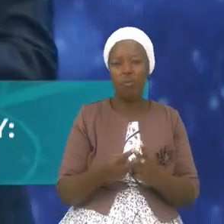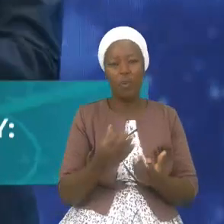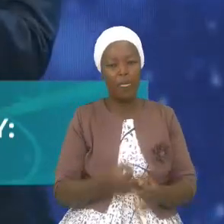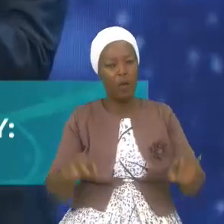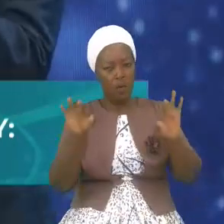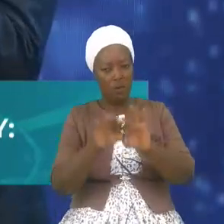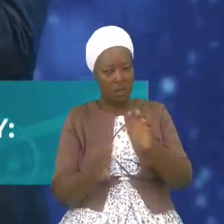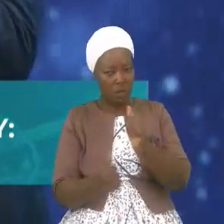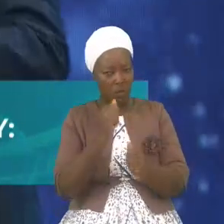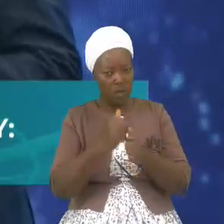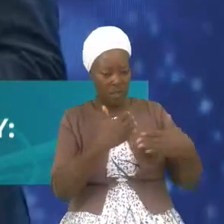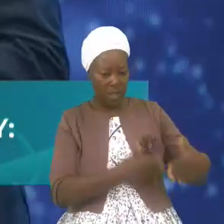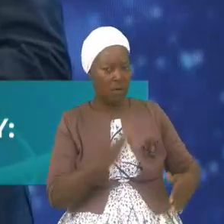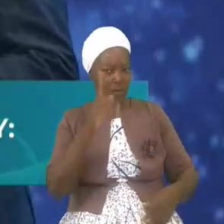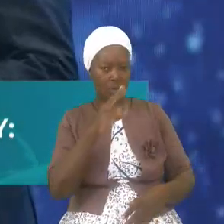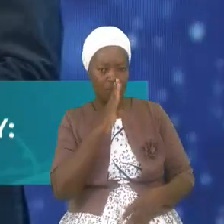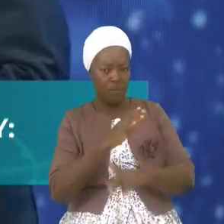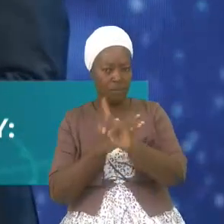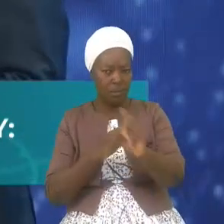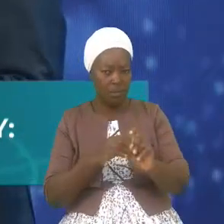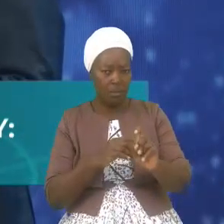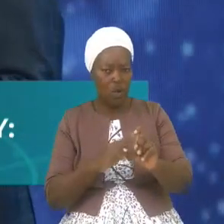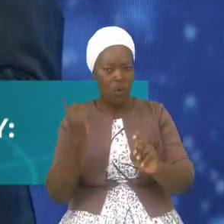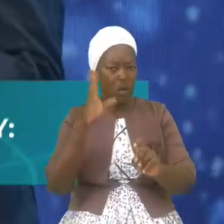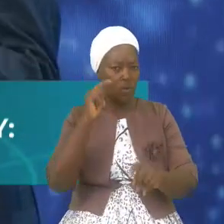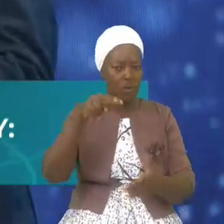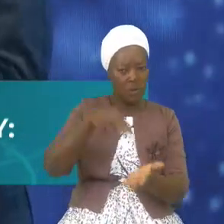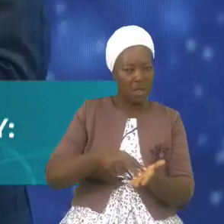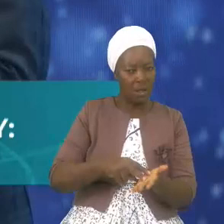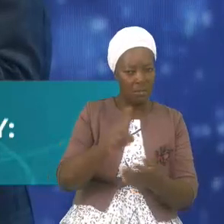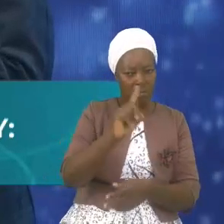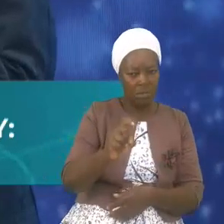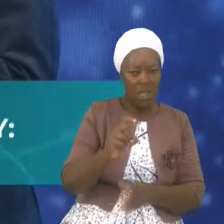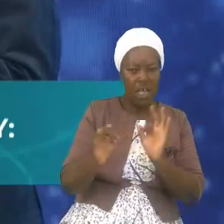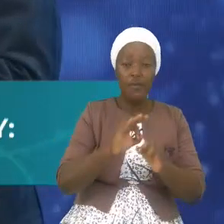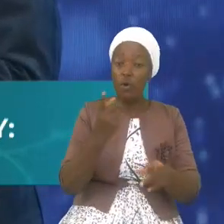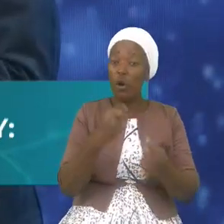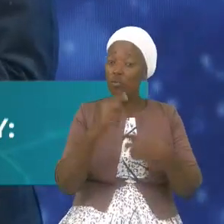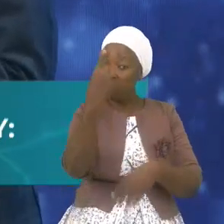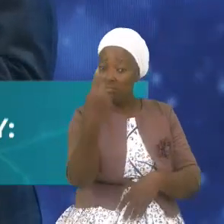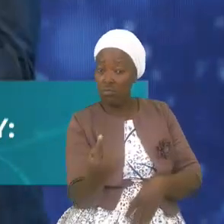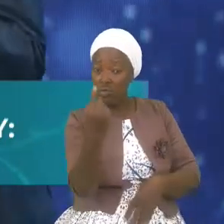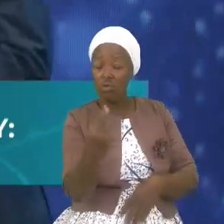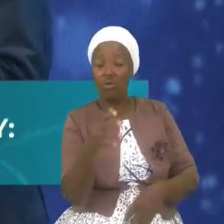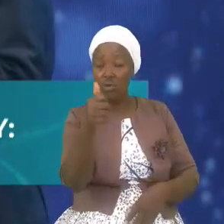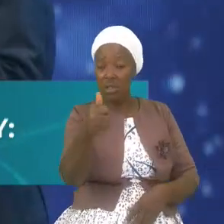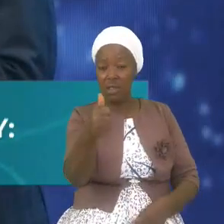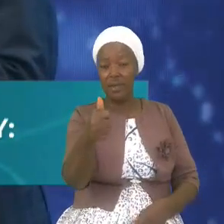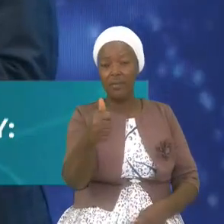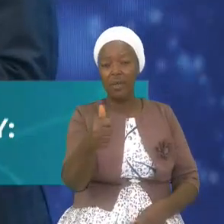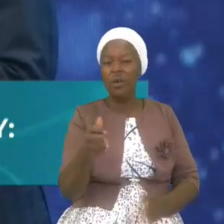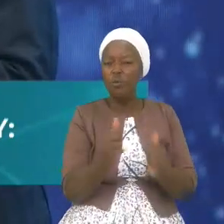stand? If you come all alone by yourself, without his forgiveness, without